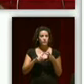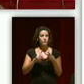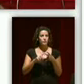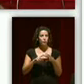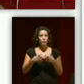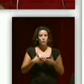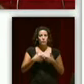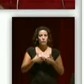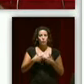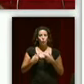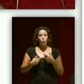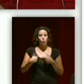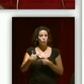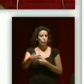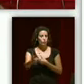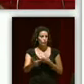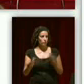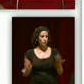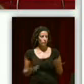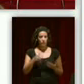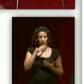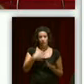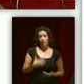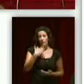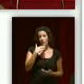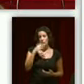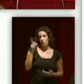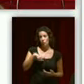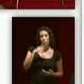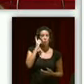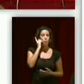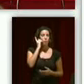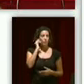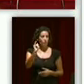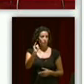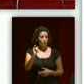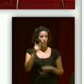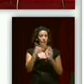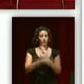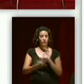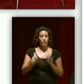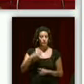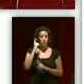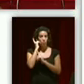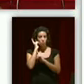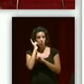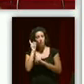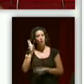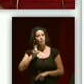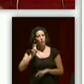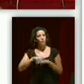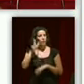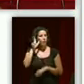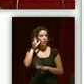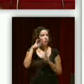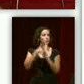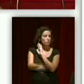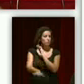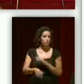So we want to replace those additional devices by daily life devices, for